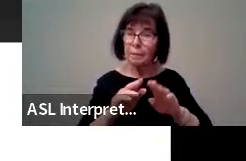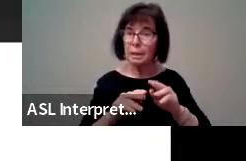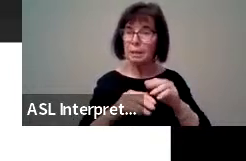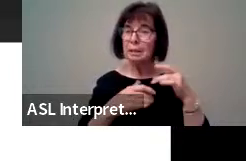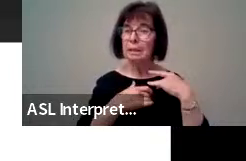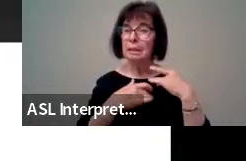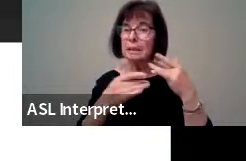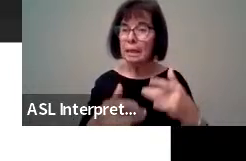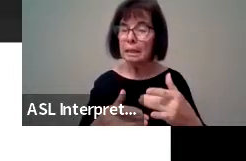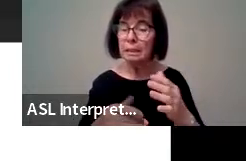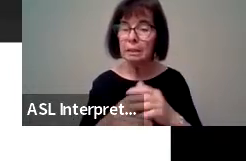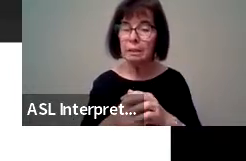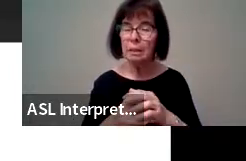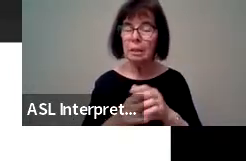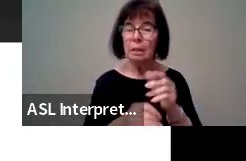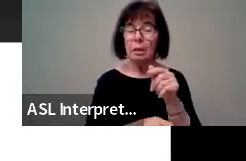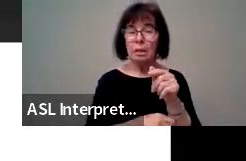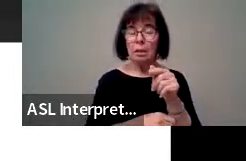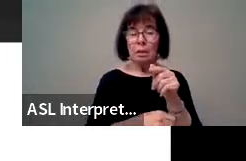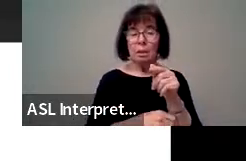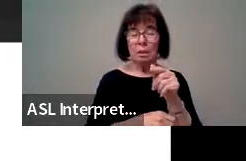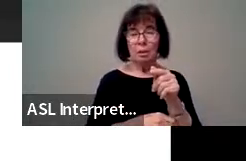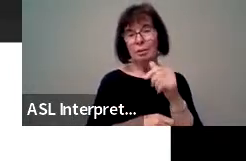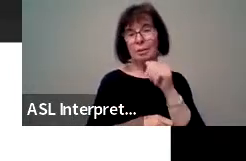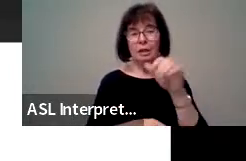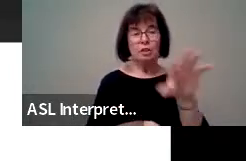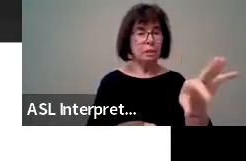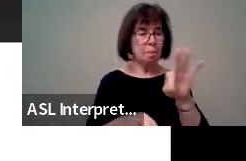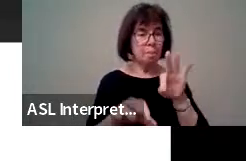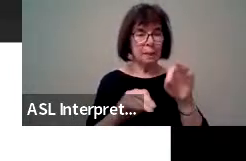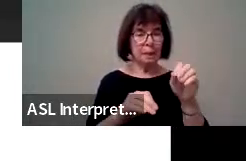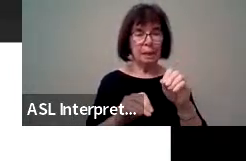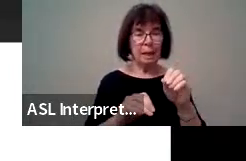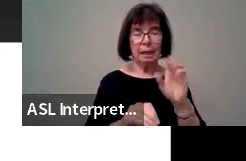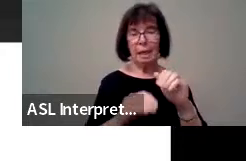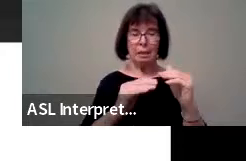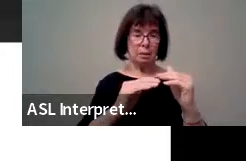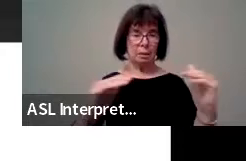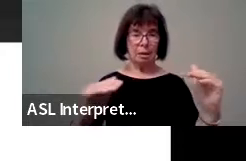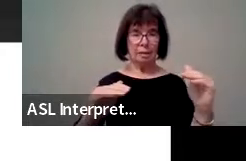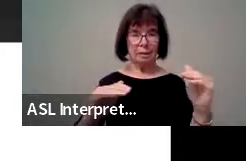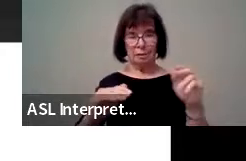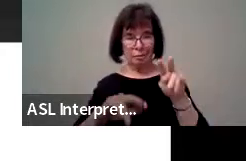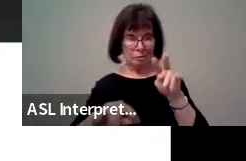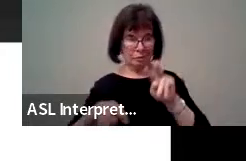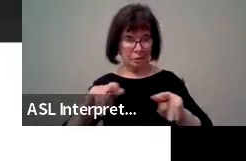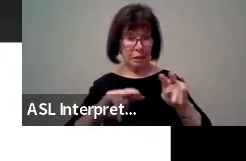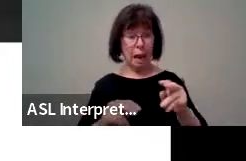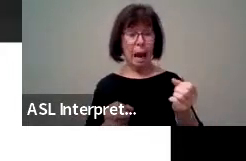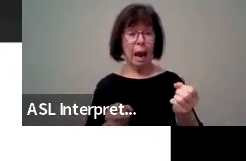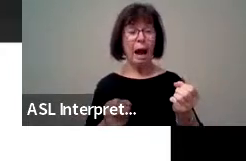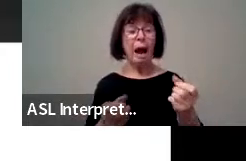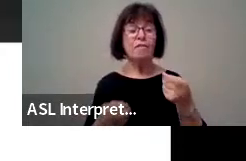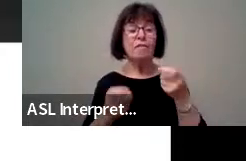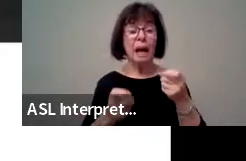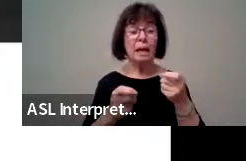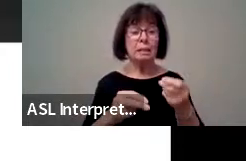is, instead of just picking a case rate threshold, that looks at how quickly the numbers are going